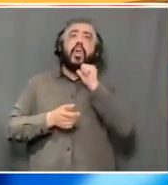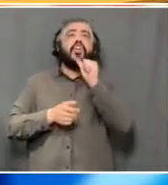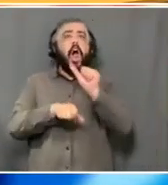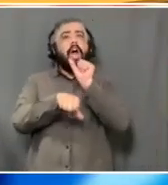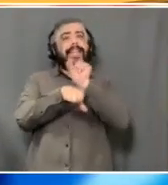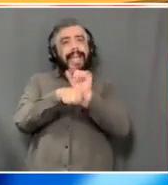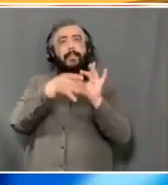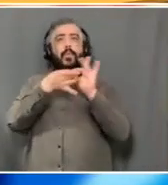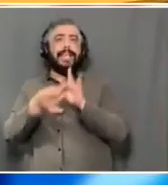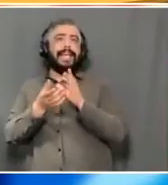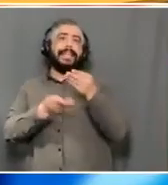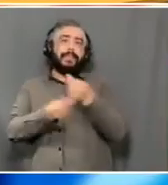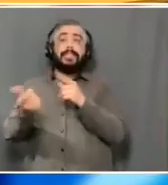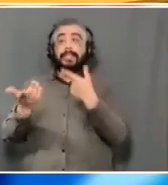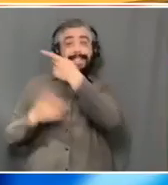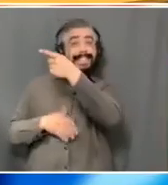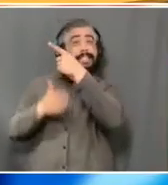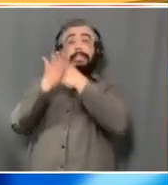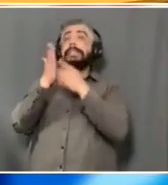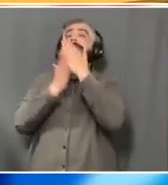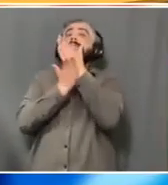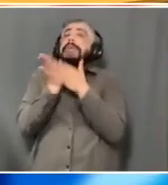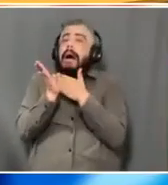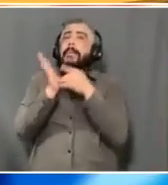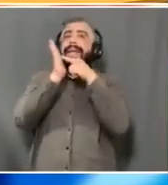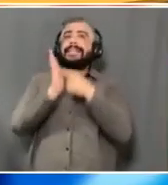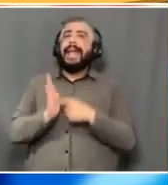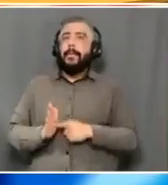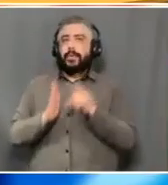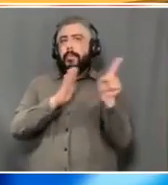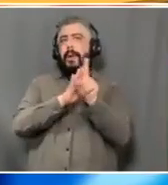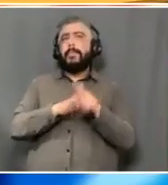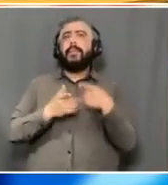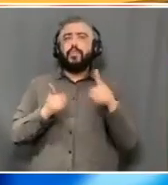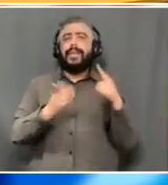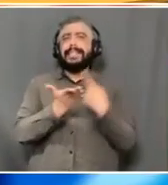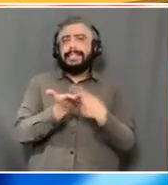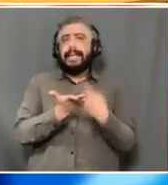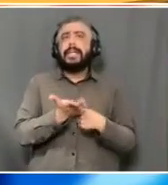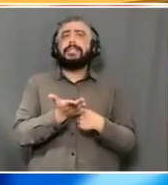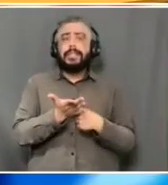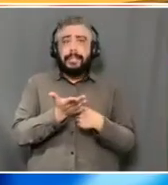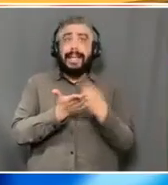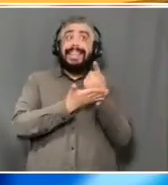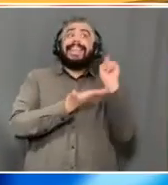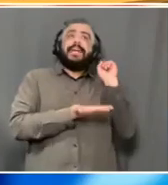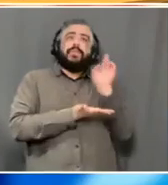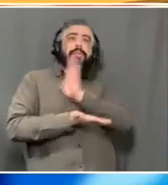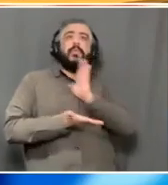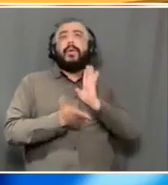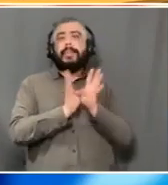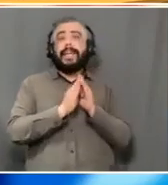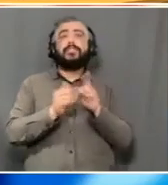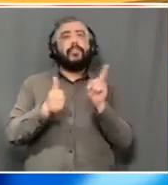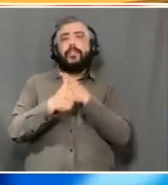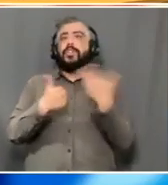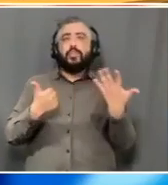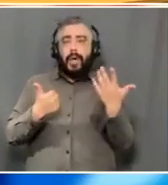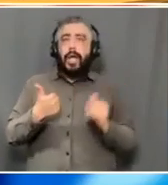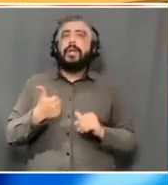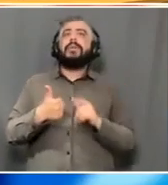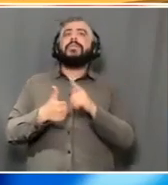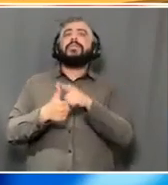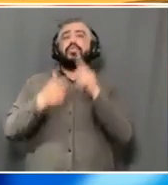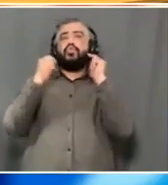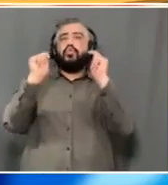some examples, and these are some examples that even came up in discussions at last week's board meeting. So the first is